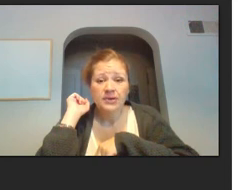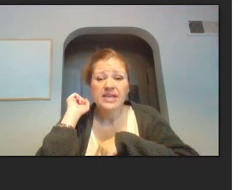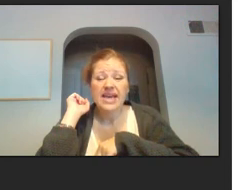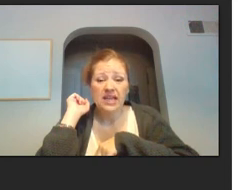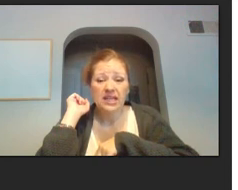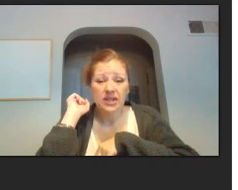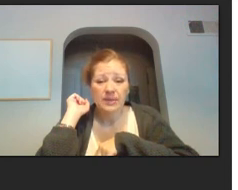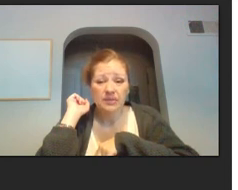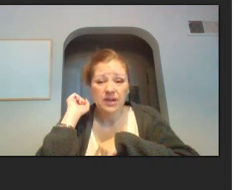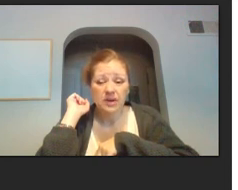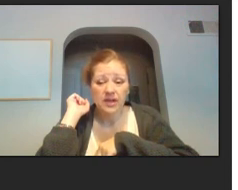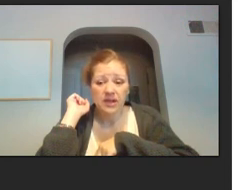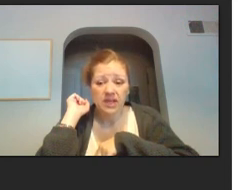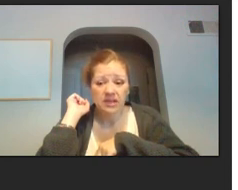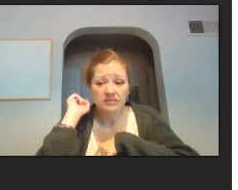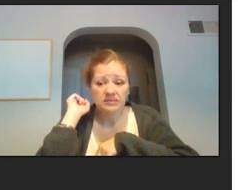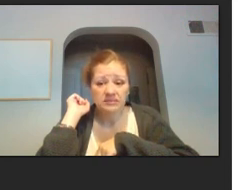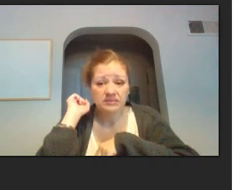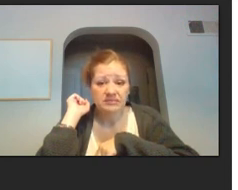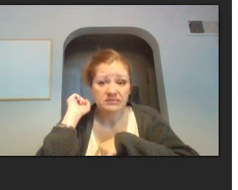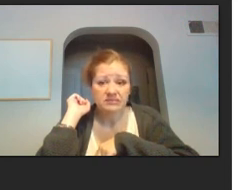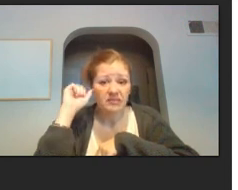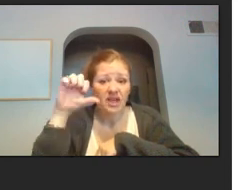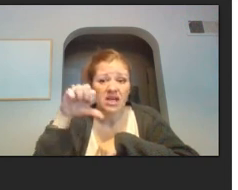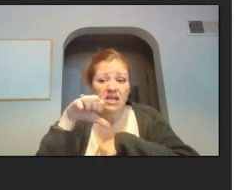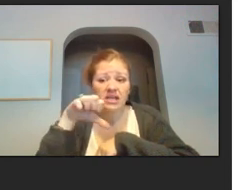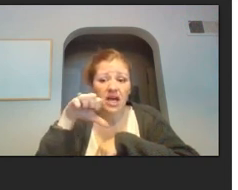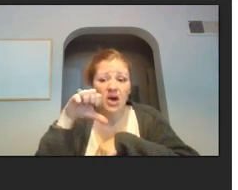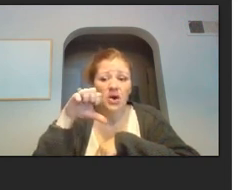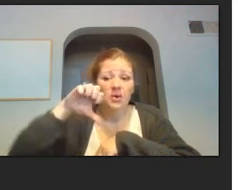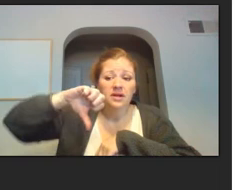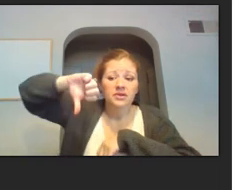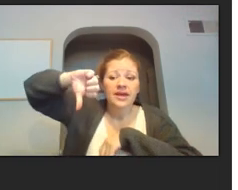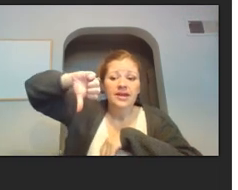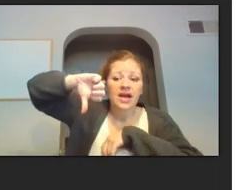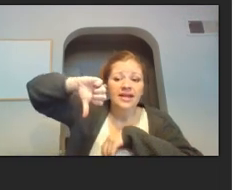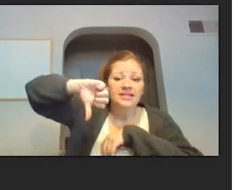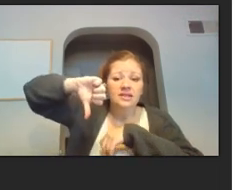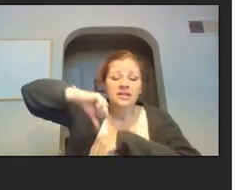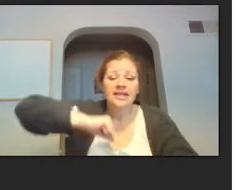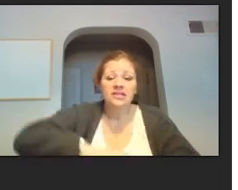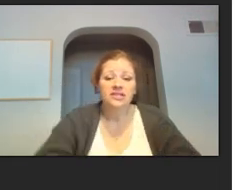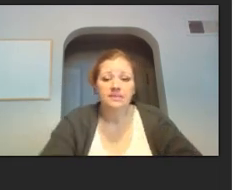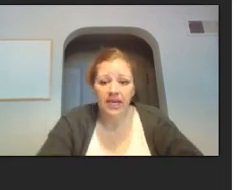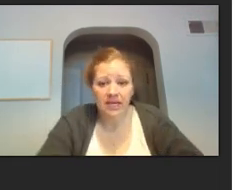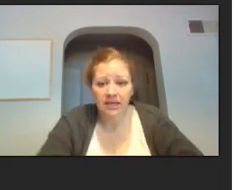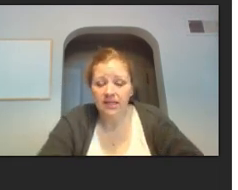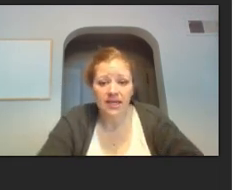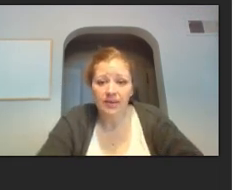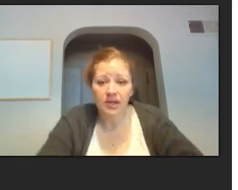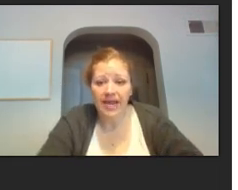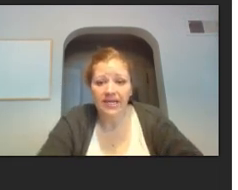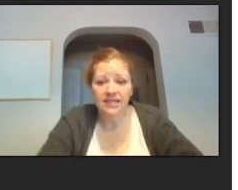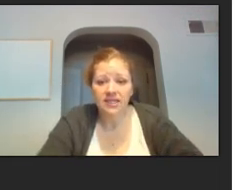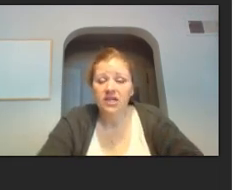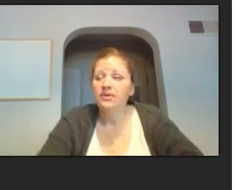Can you yell at the other people you're working with? No, you cannot. That's just mean. That's